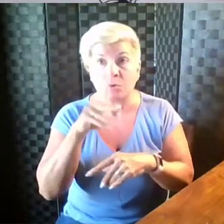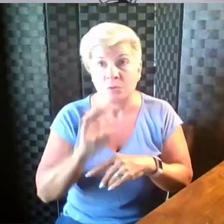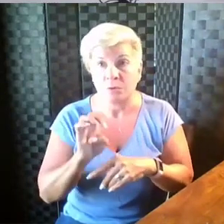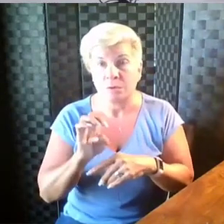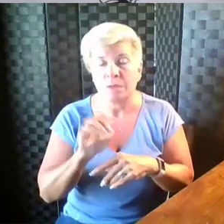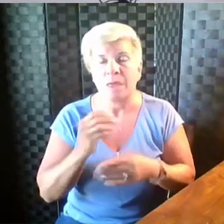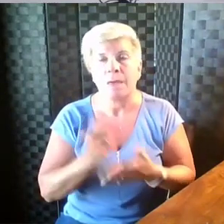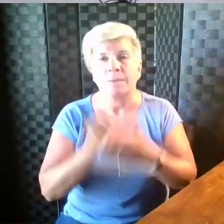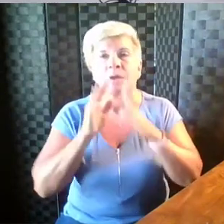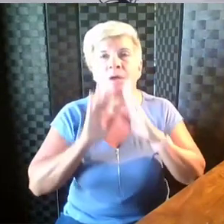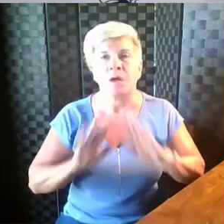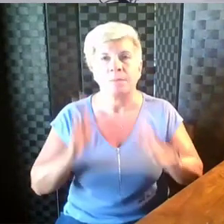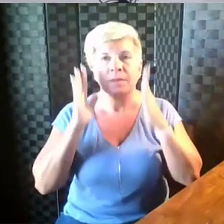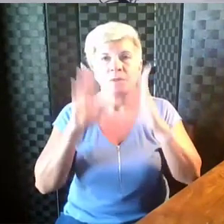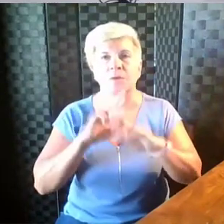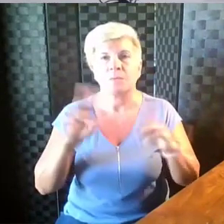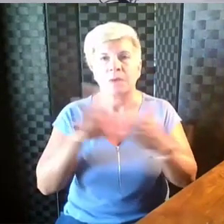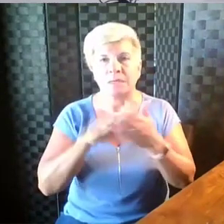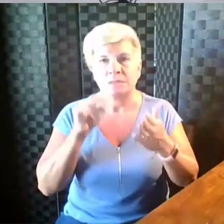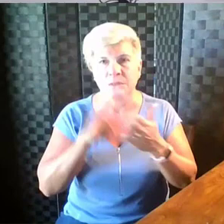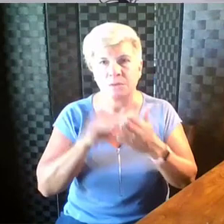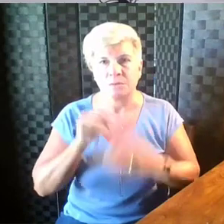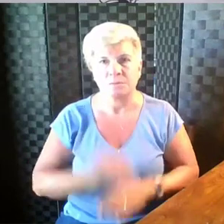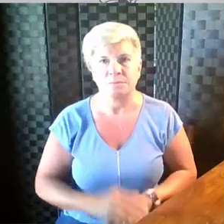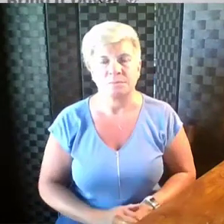get calm, alert, and ready to learn.